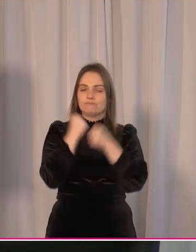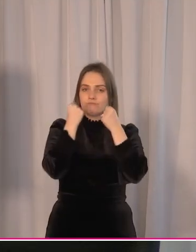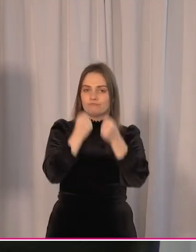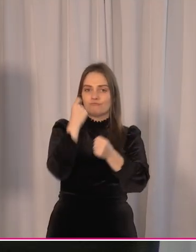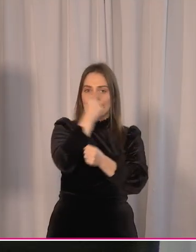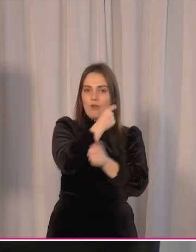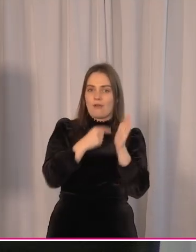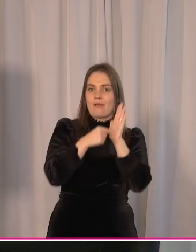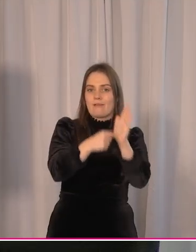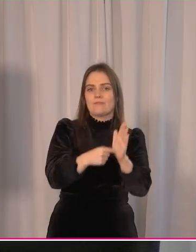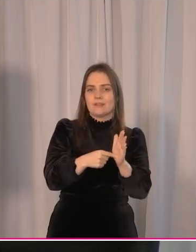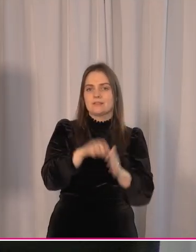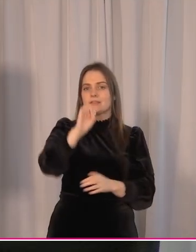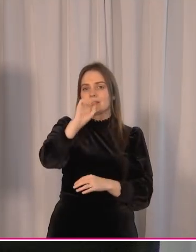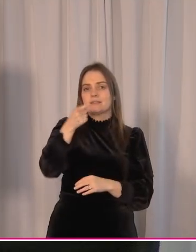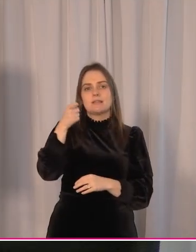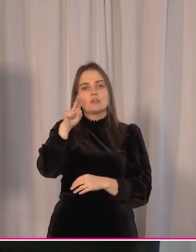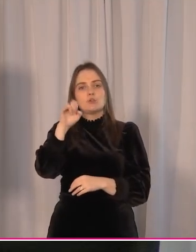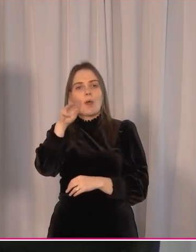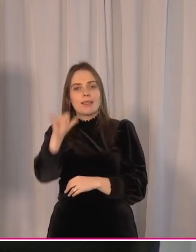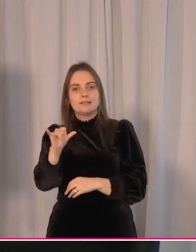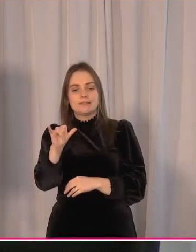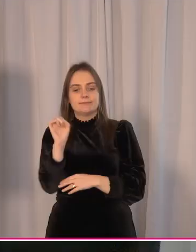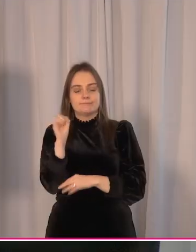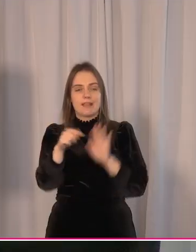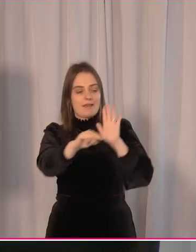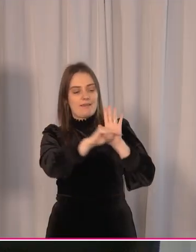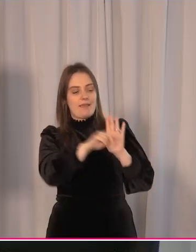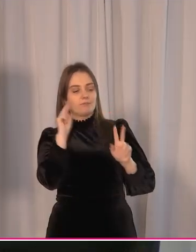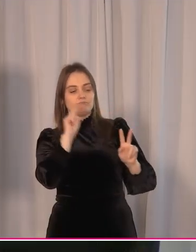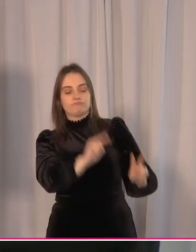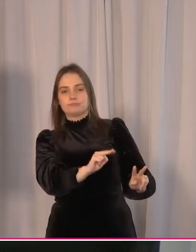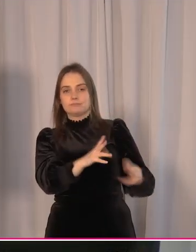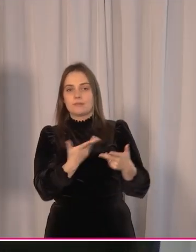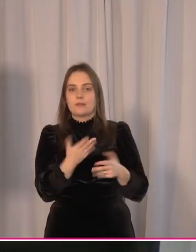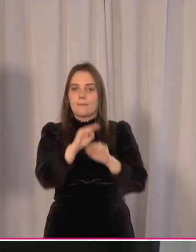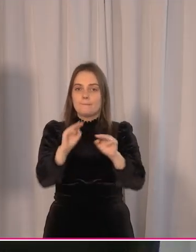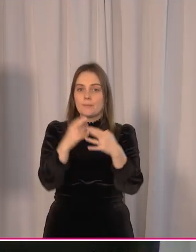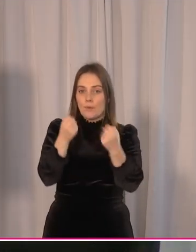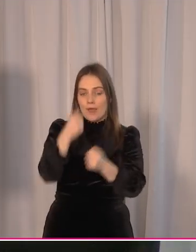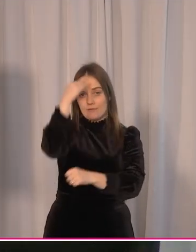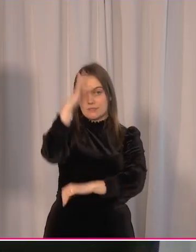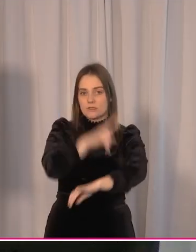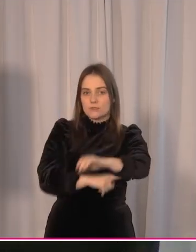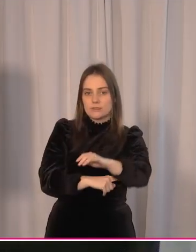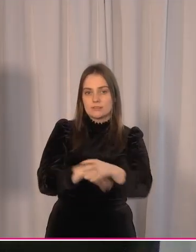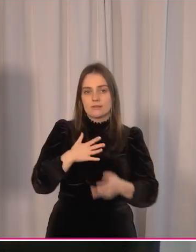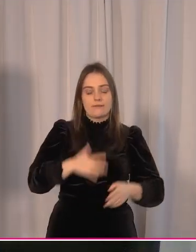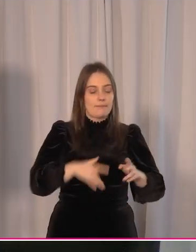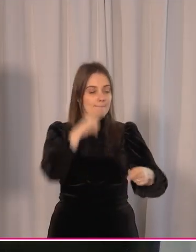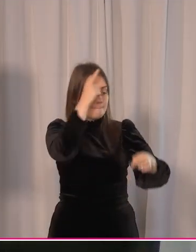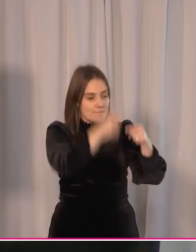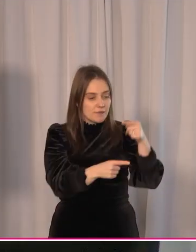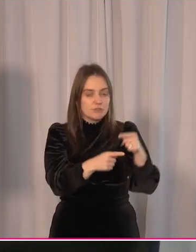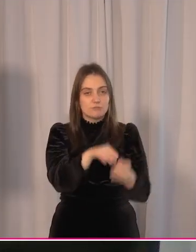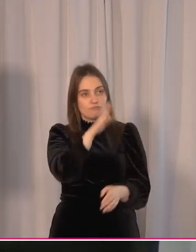that sexuality is frowned upon, and that people with intellectual disabilities are often punished, both directly and